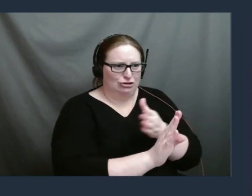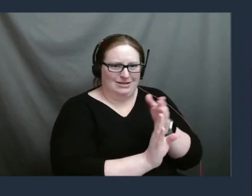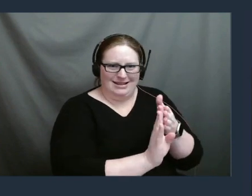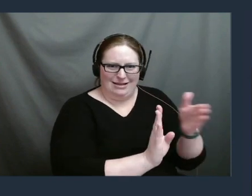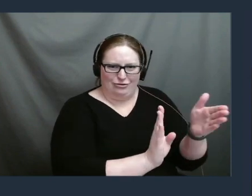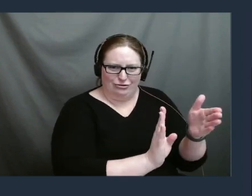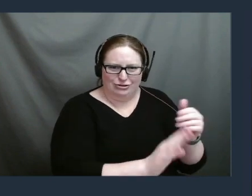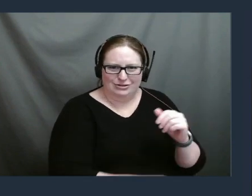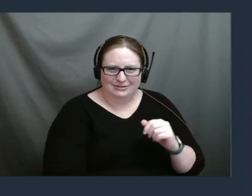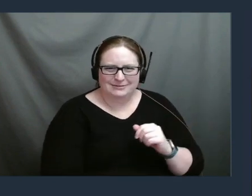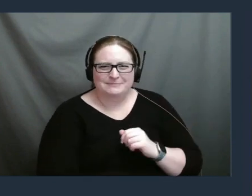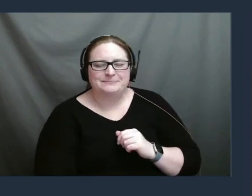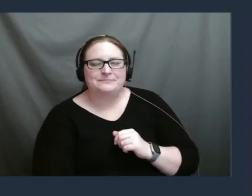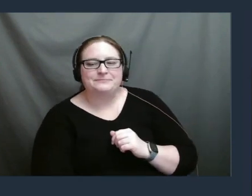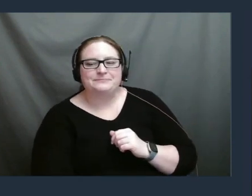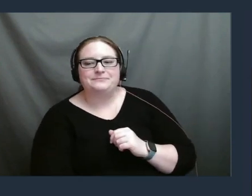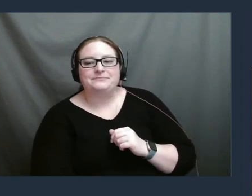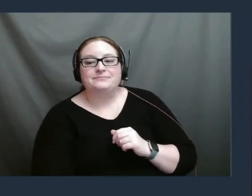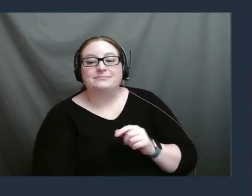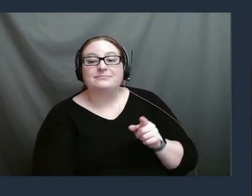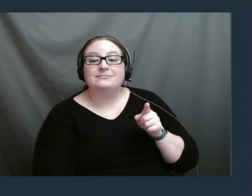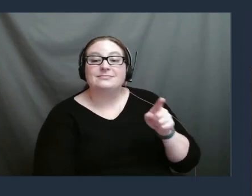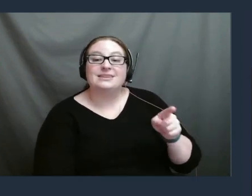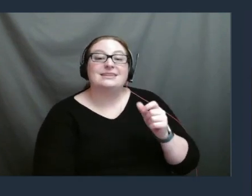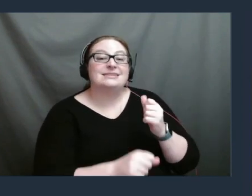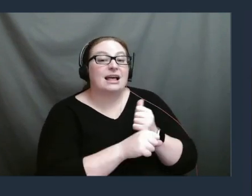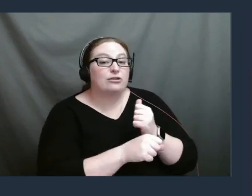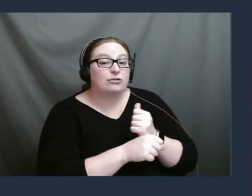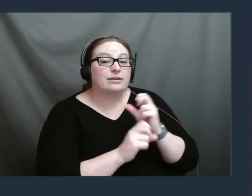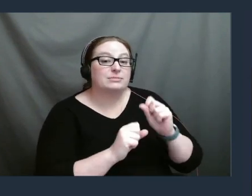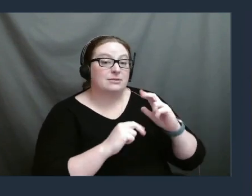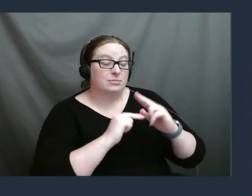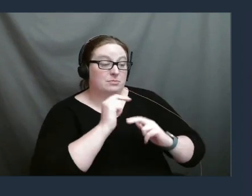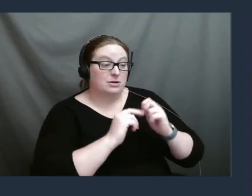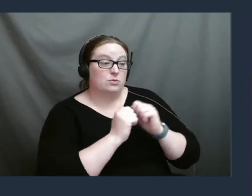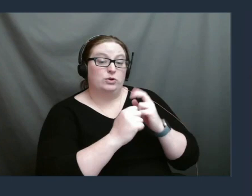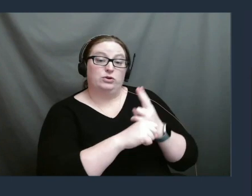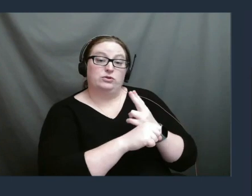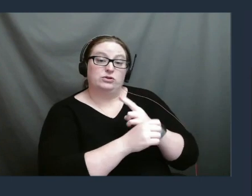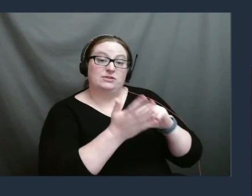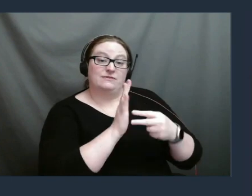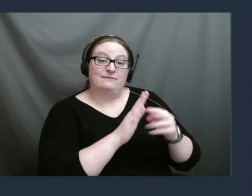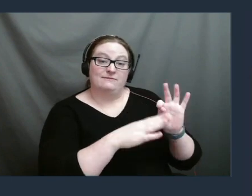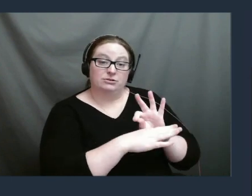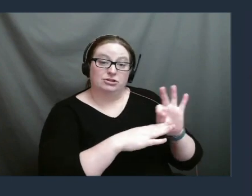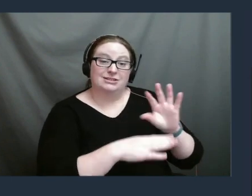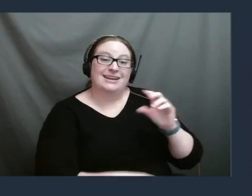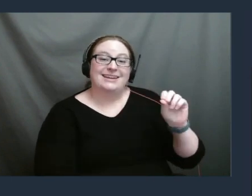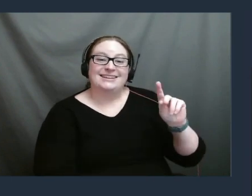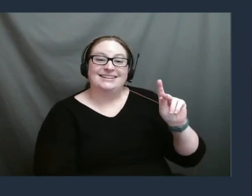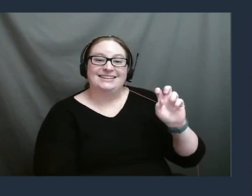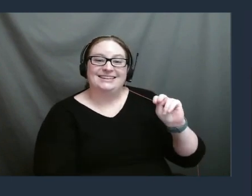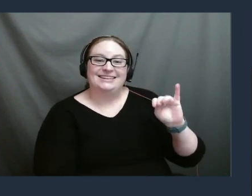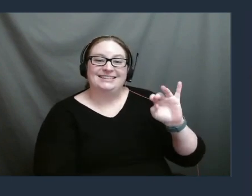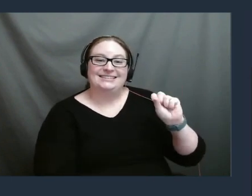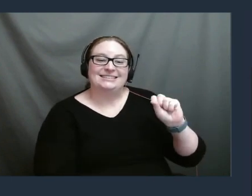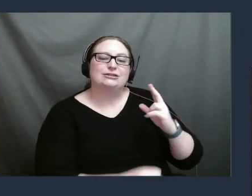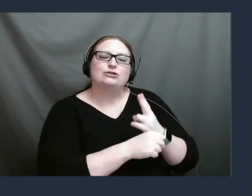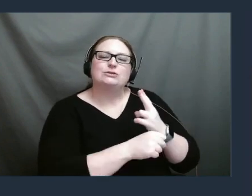space. These algorithms can be built in with user-defined functions in Kinesis Data Analytics using Apache Flink.